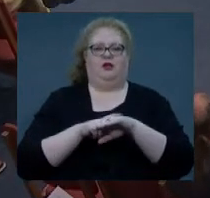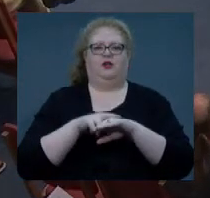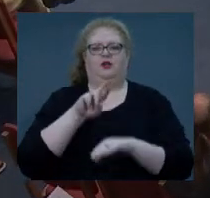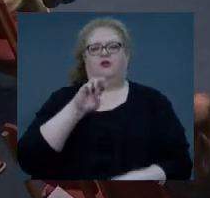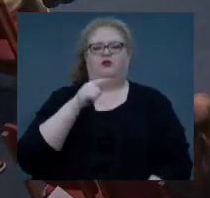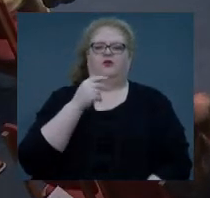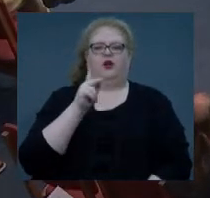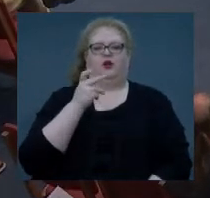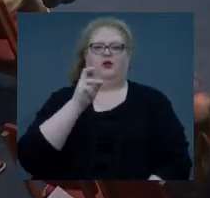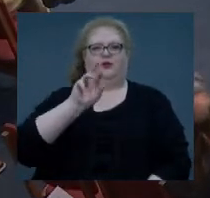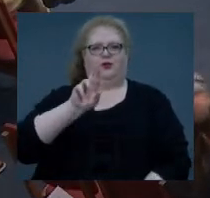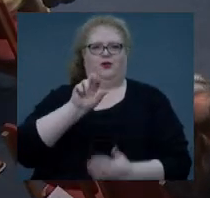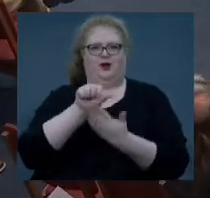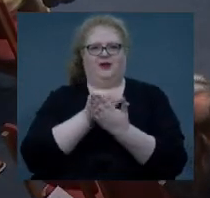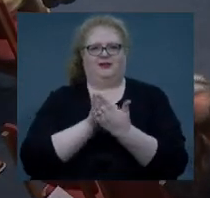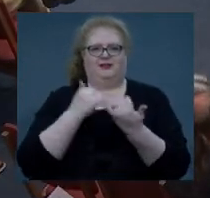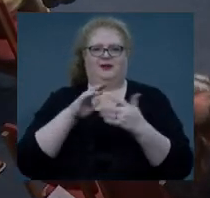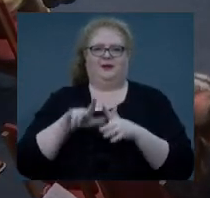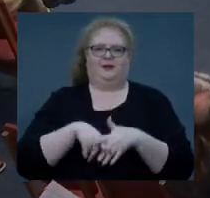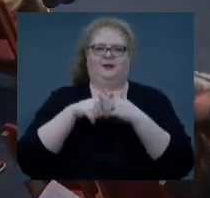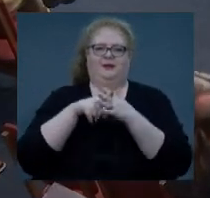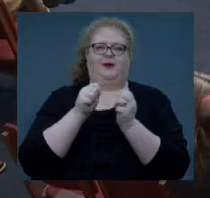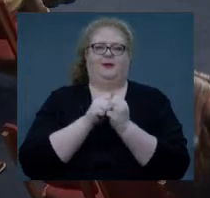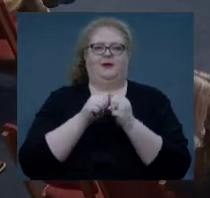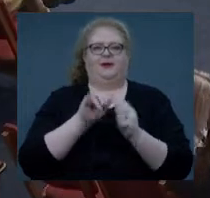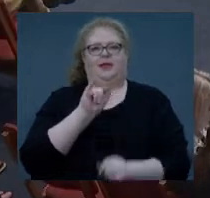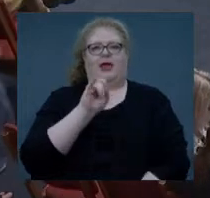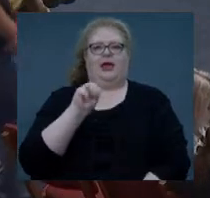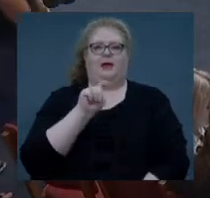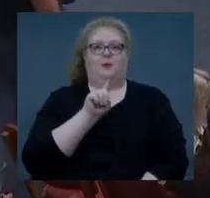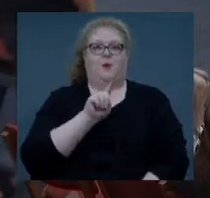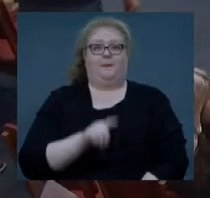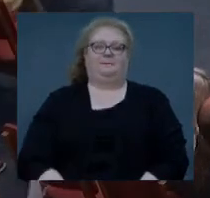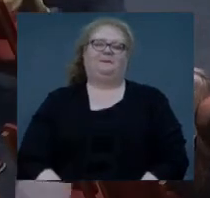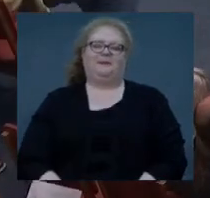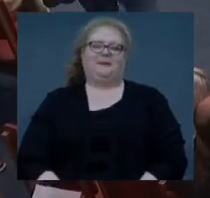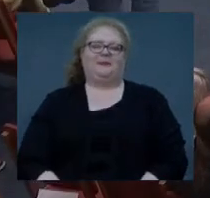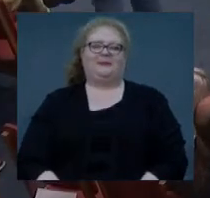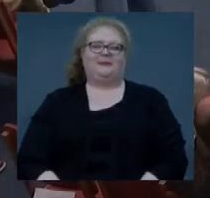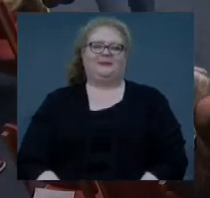you'll start us out with item 1, please.